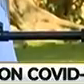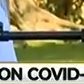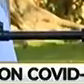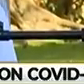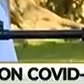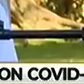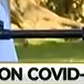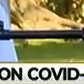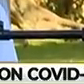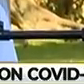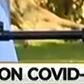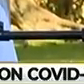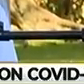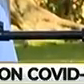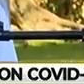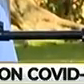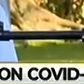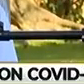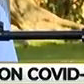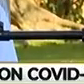And then they were taken